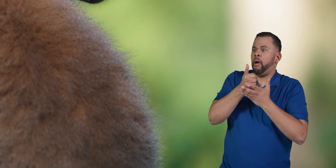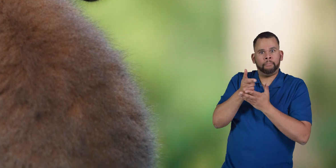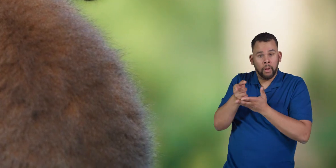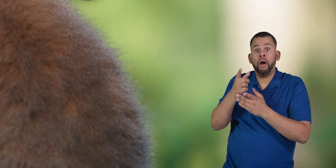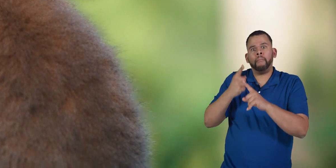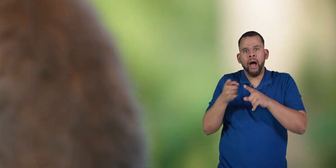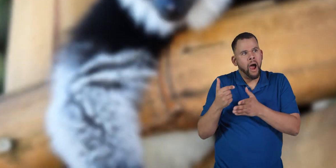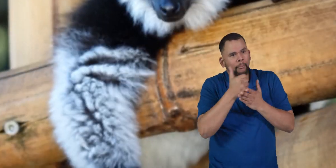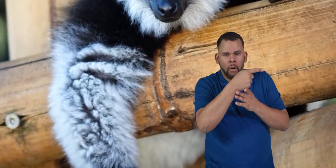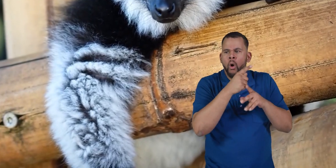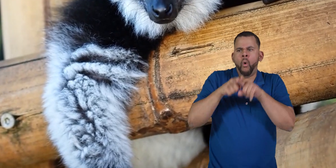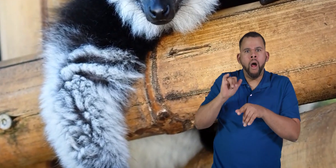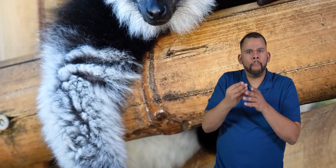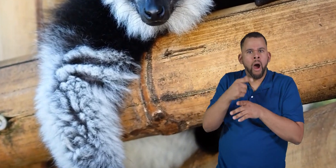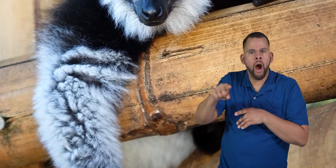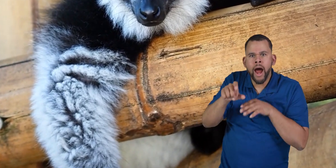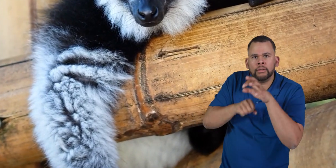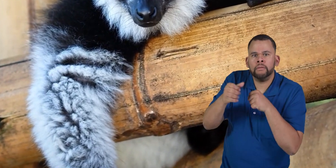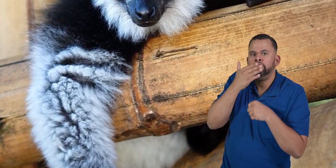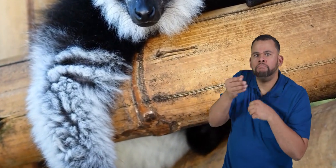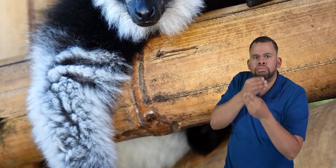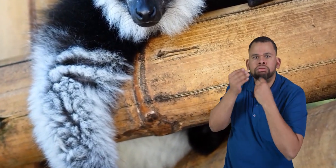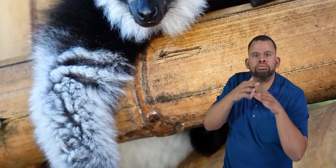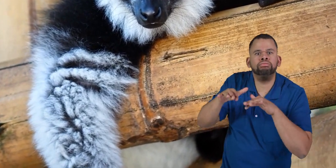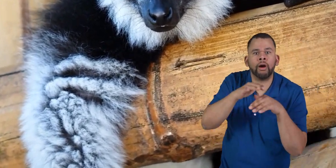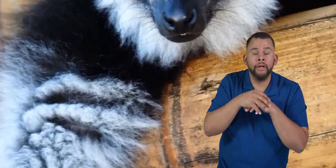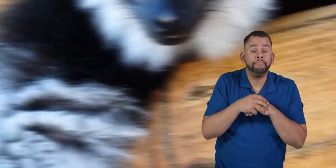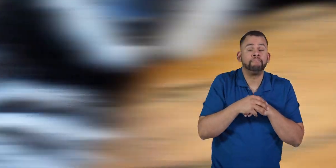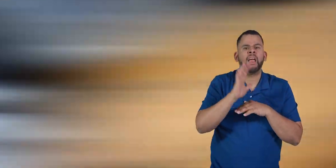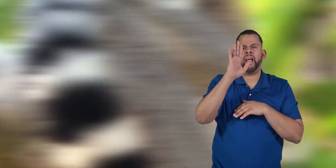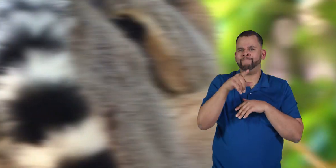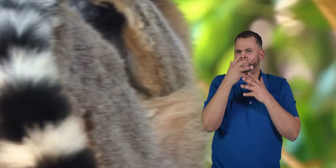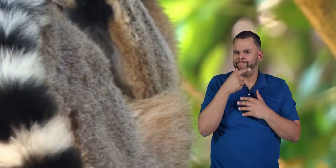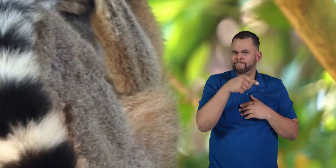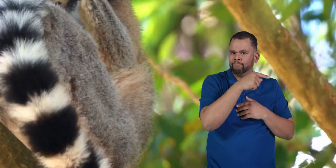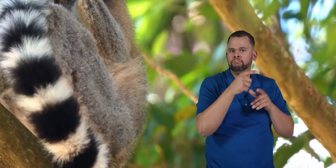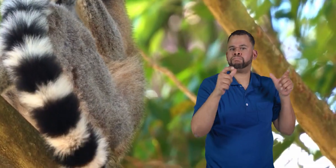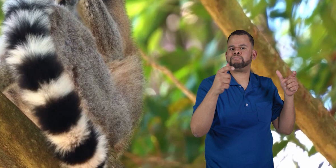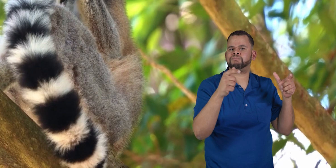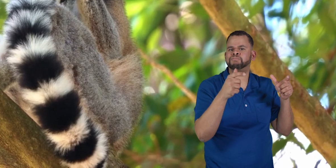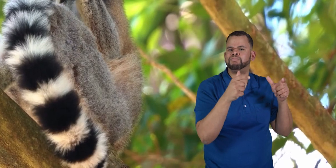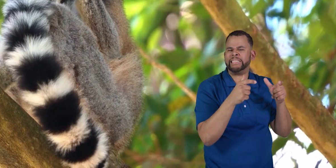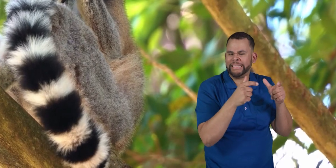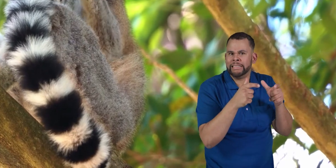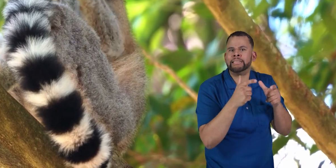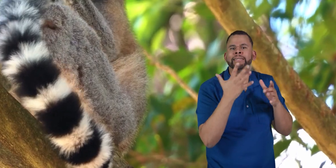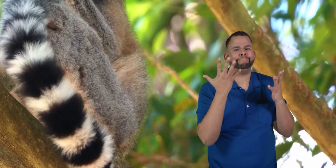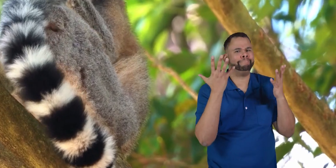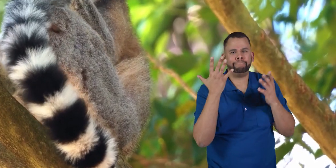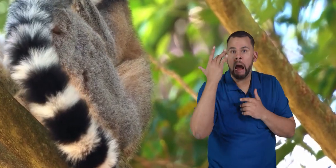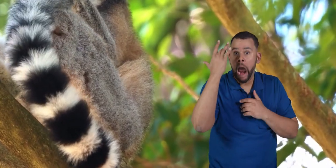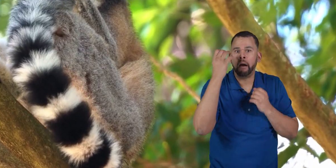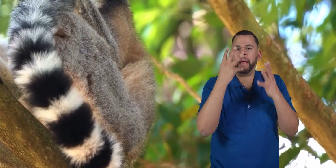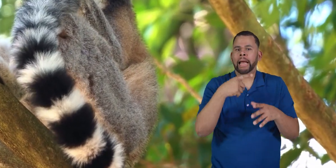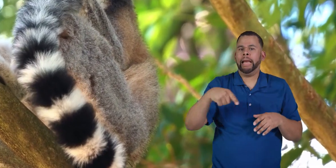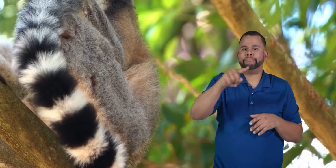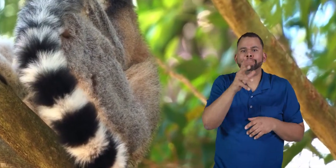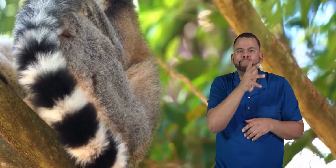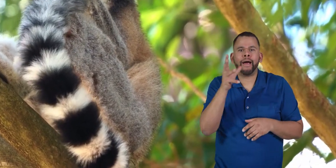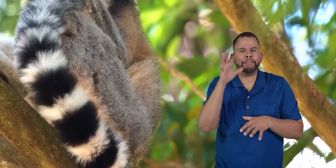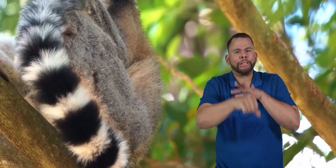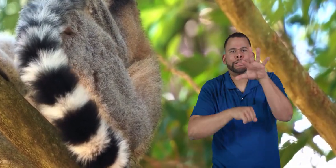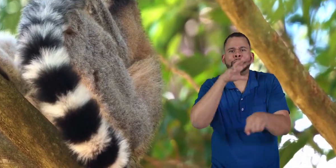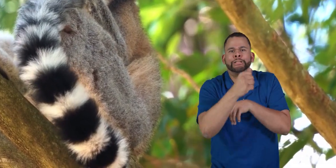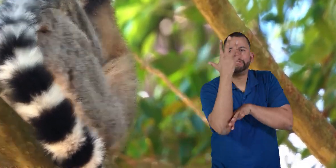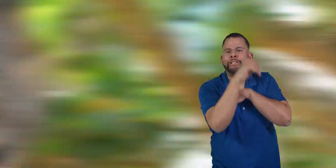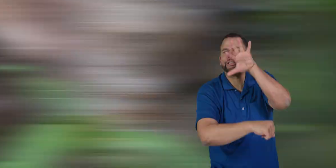plants too many kinds of lemurs are endangered this means they are in trouble or threatened because there aren't as many of